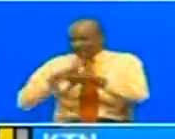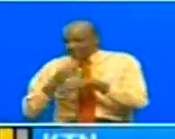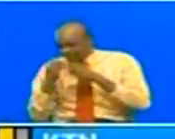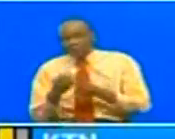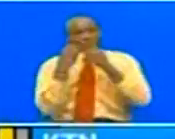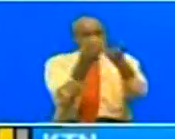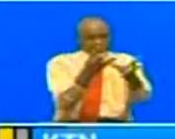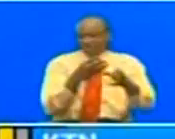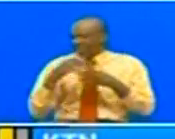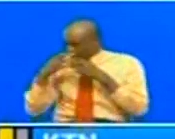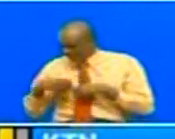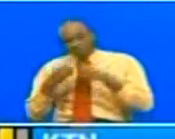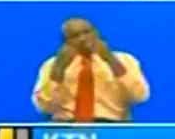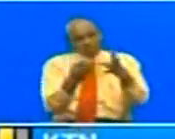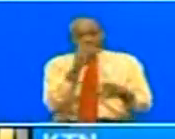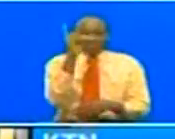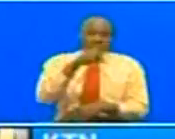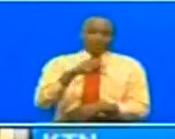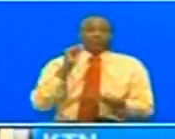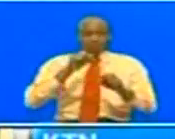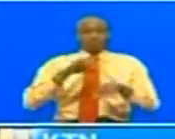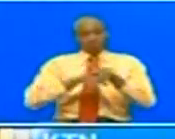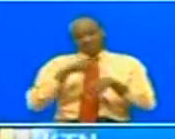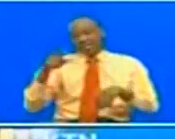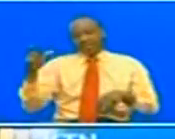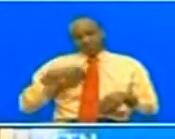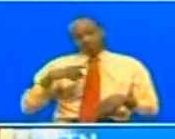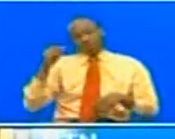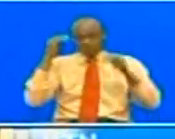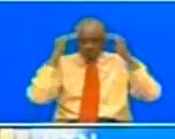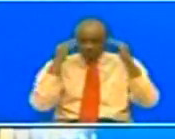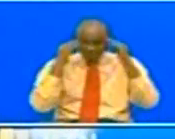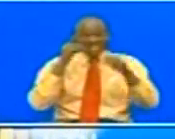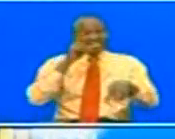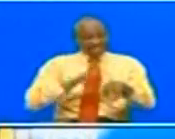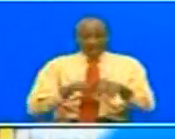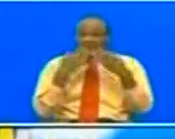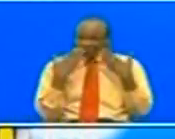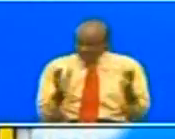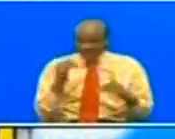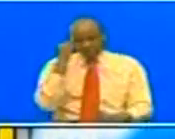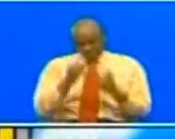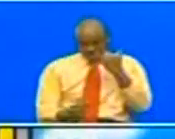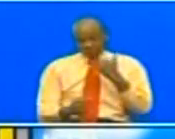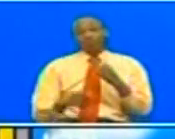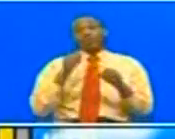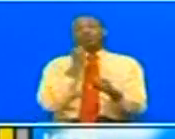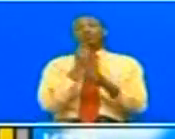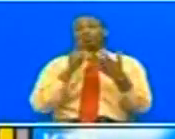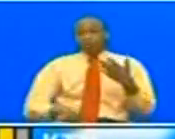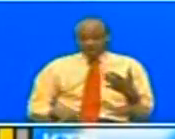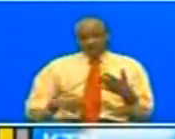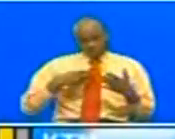to actually secure a prosecution. They should be taken to court, and after the matter is heard and finalized, then we should be able